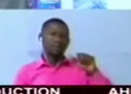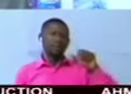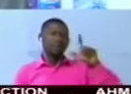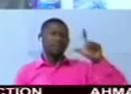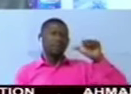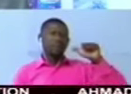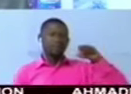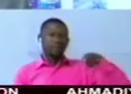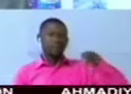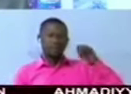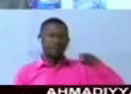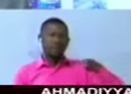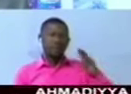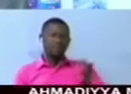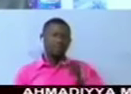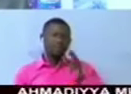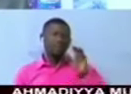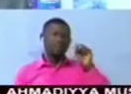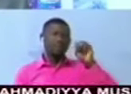Lamin Sima.